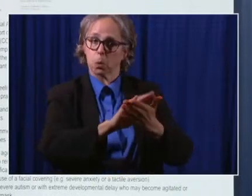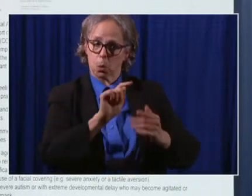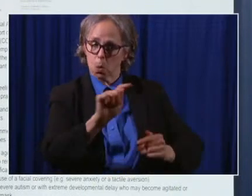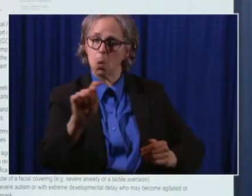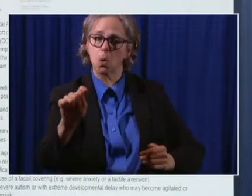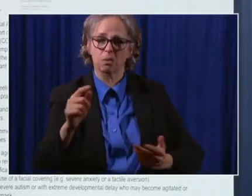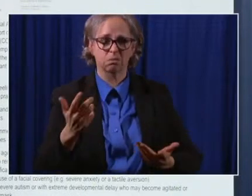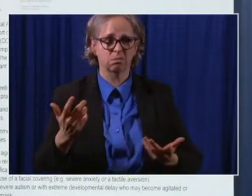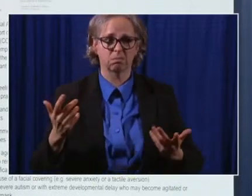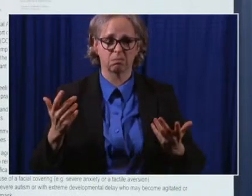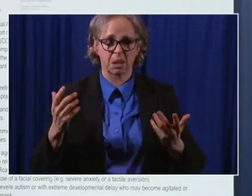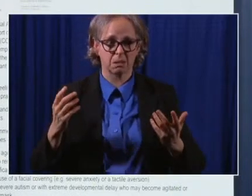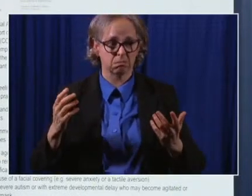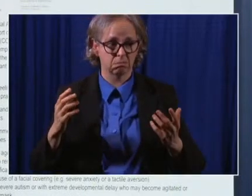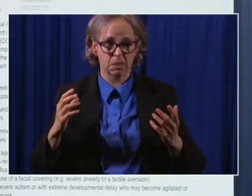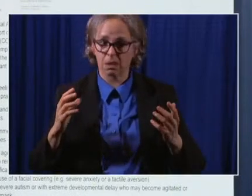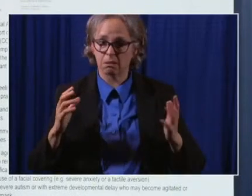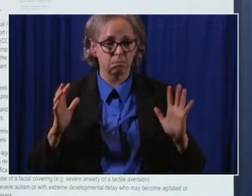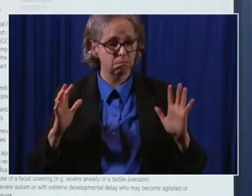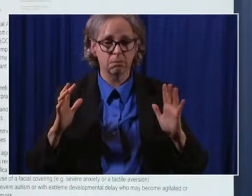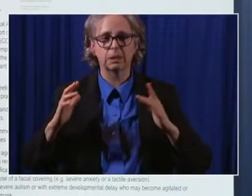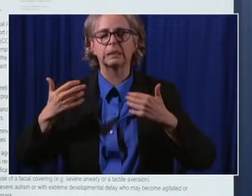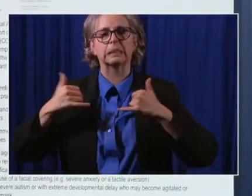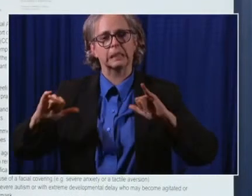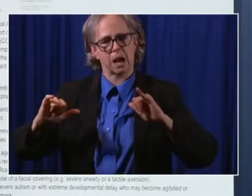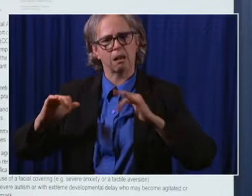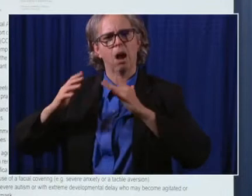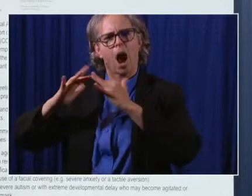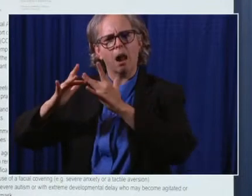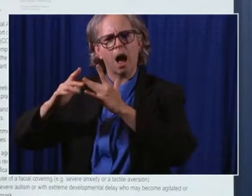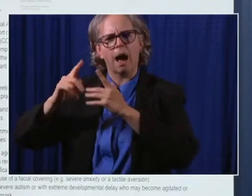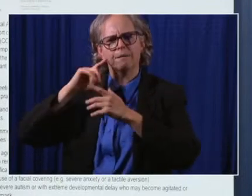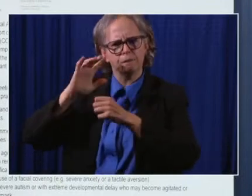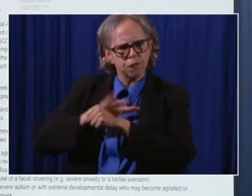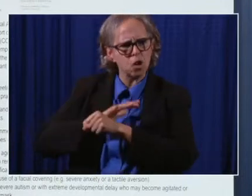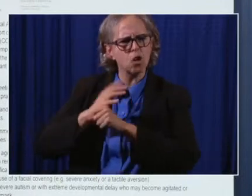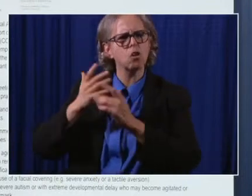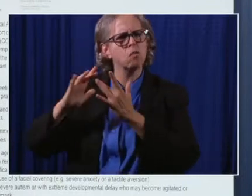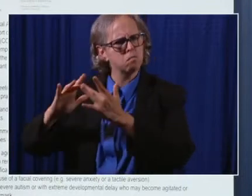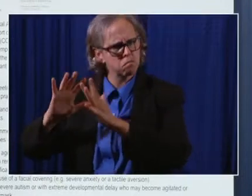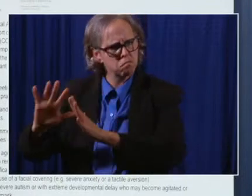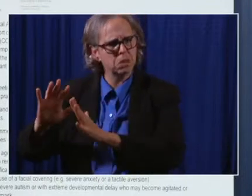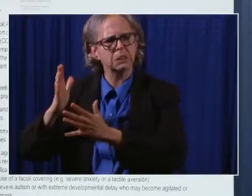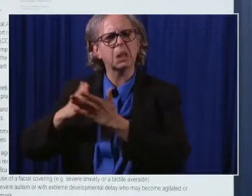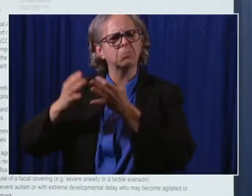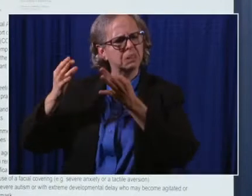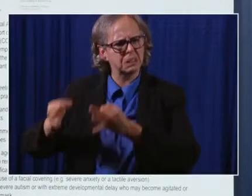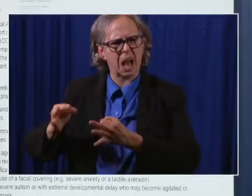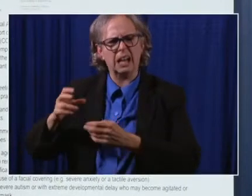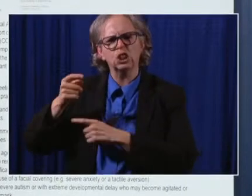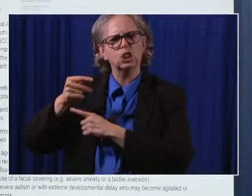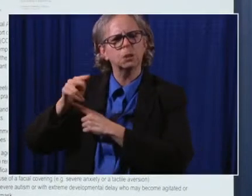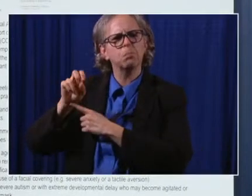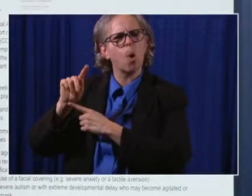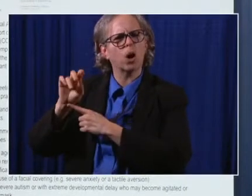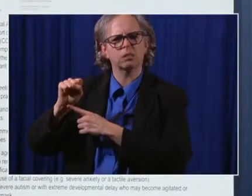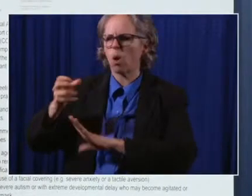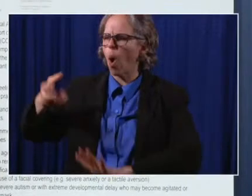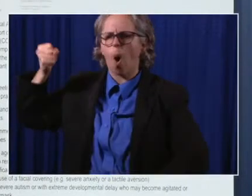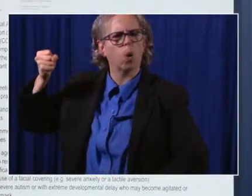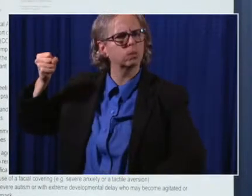made a decision already not to go back in regard to sports. That's their